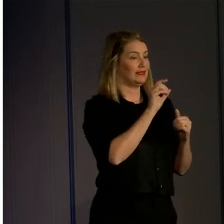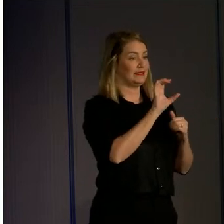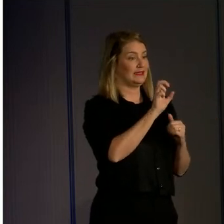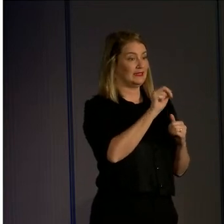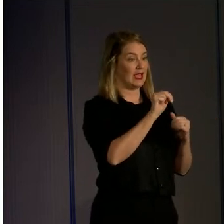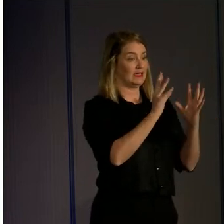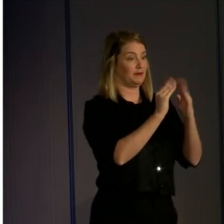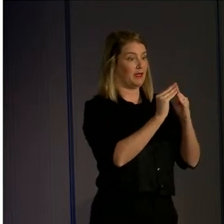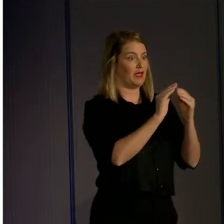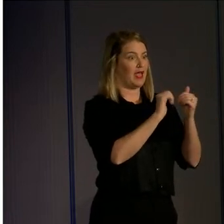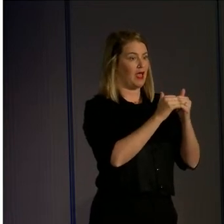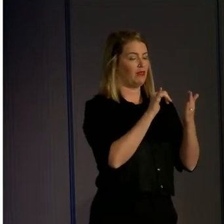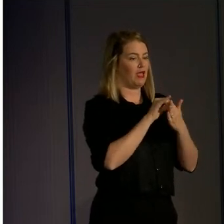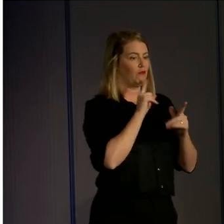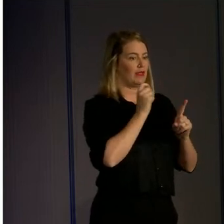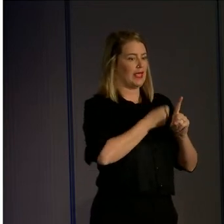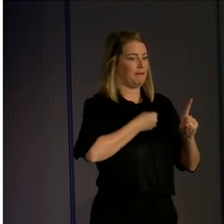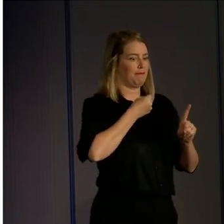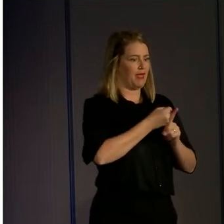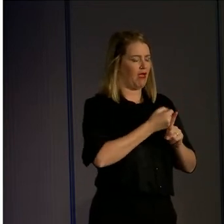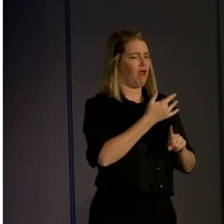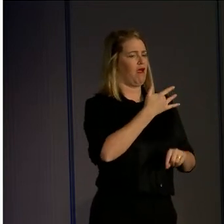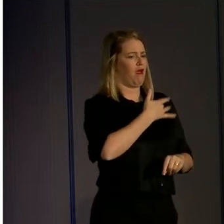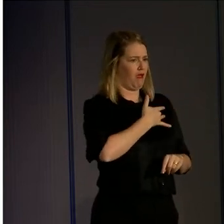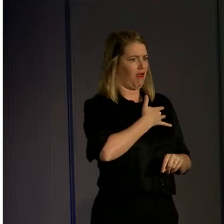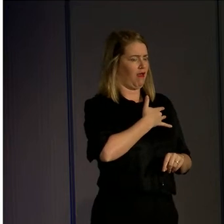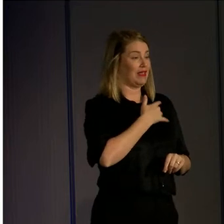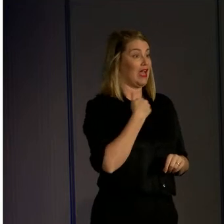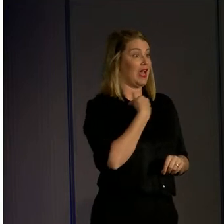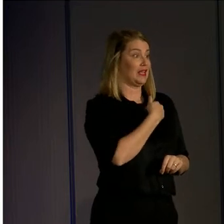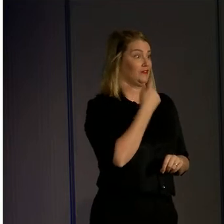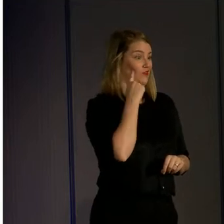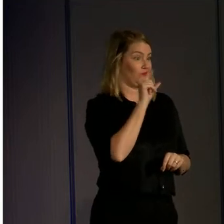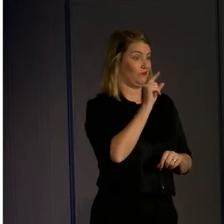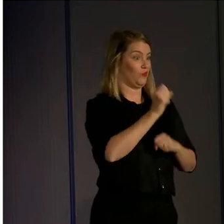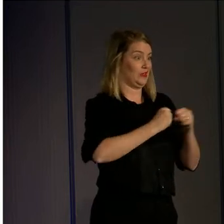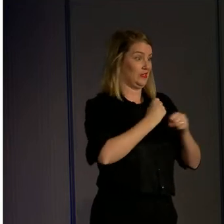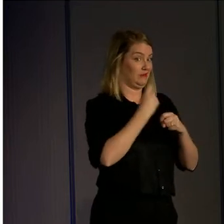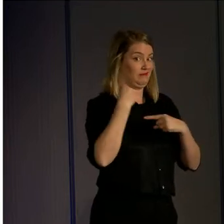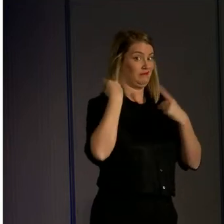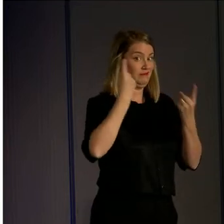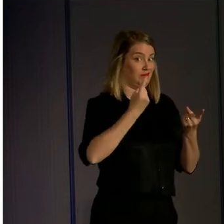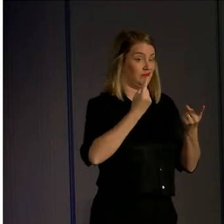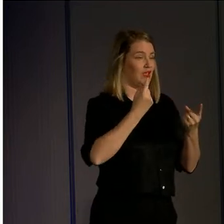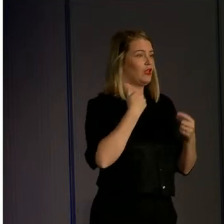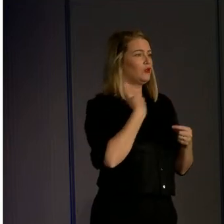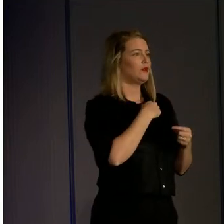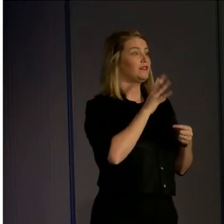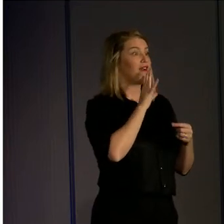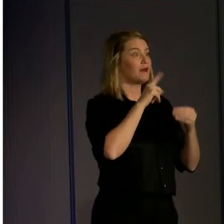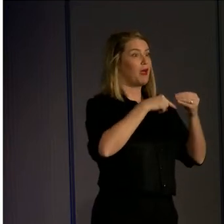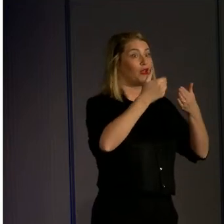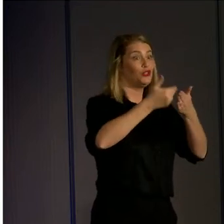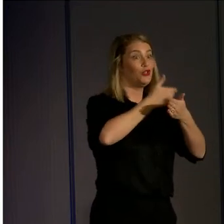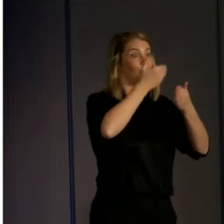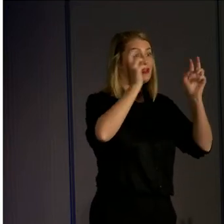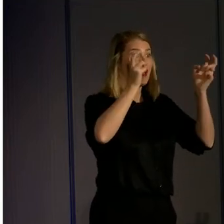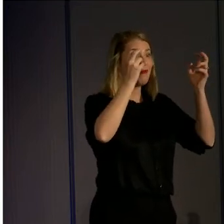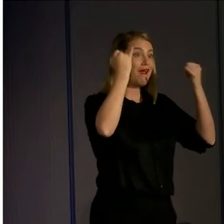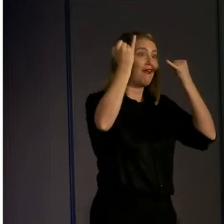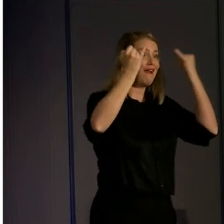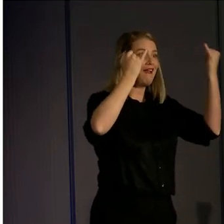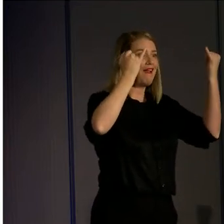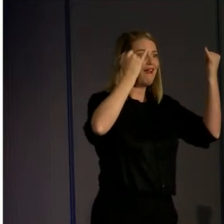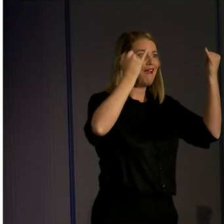us over the last two decades. And so what we decided to do is, instead of talking about a new topic,